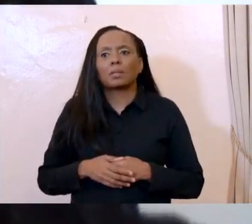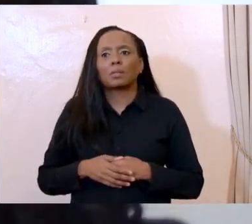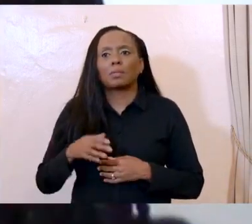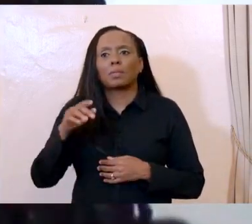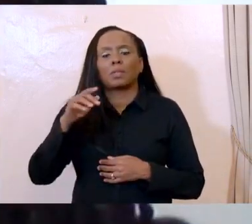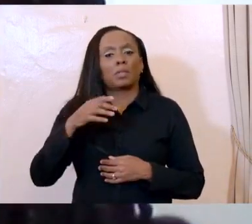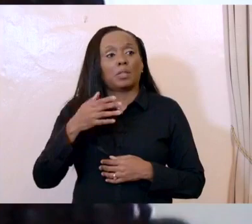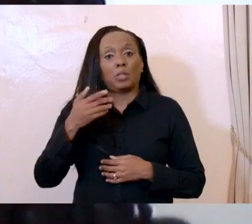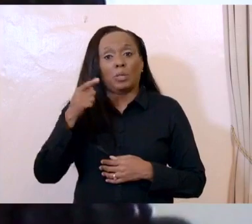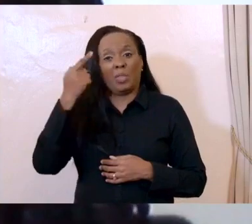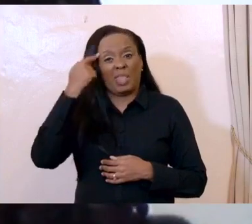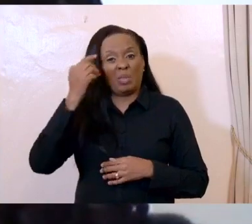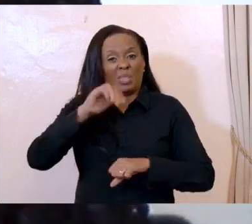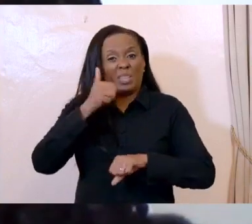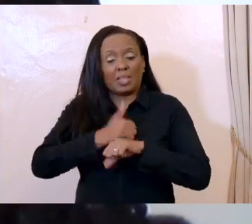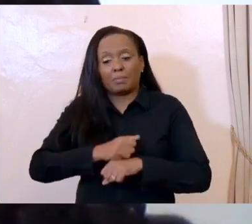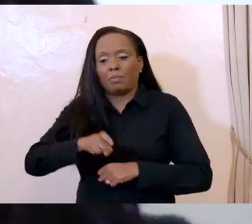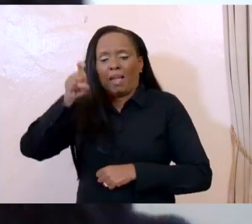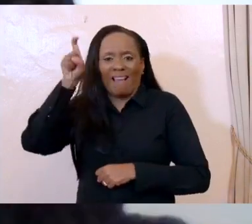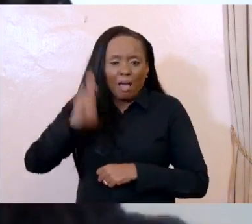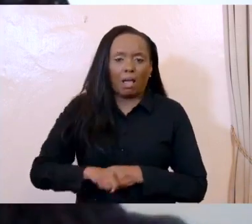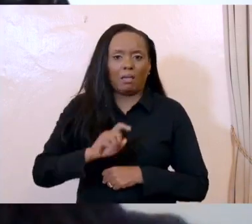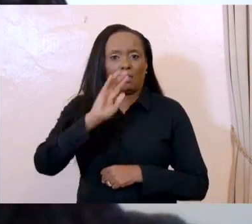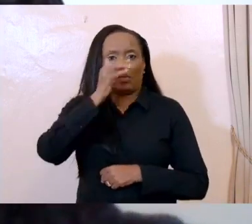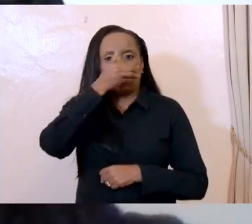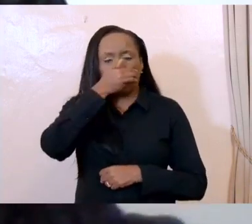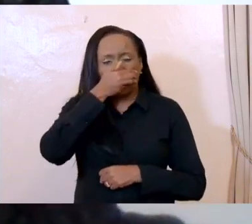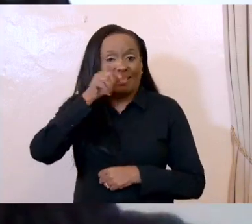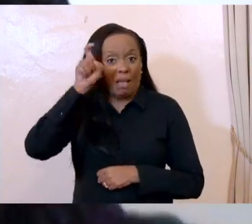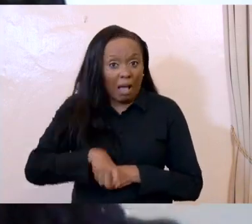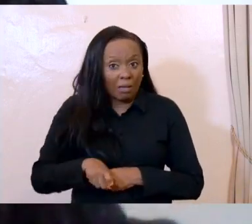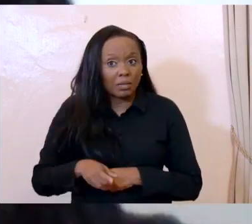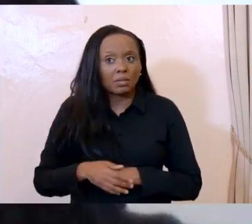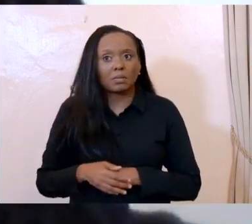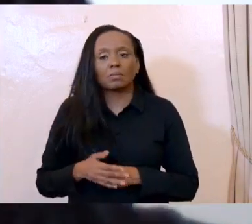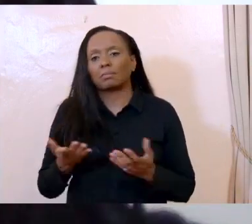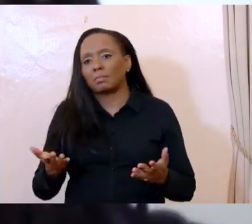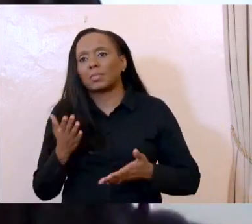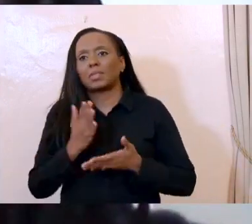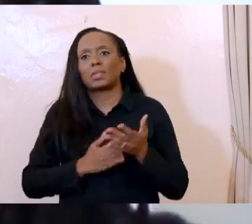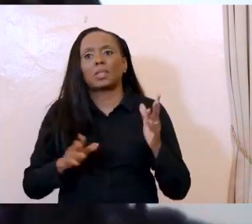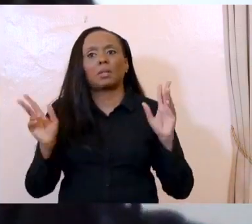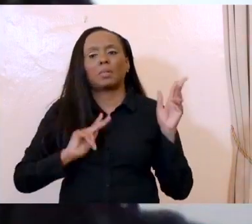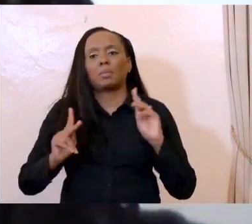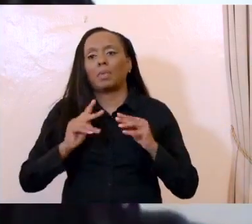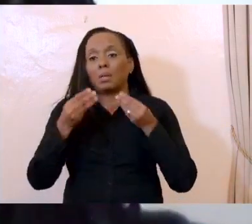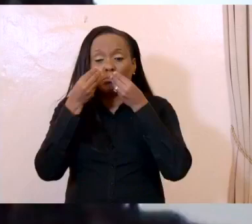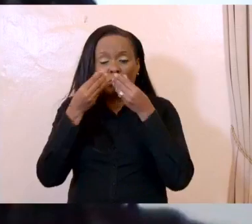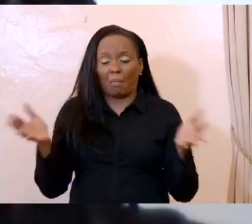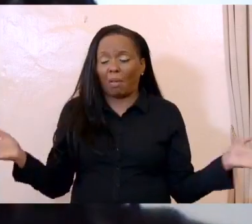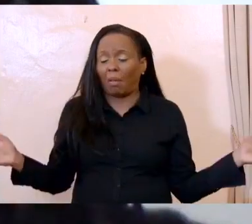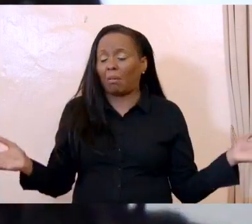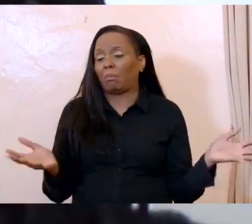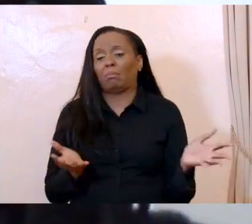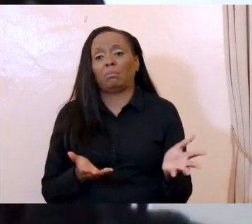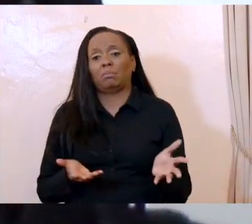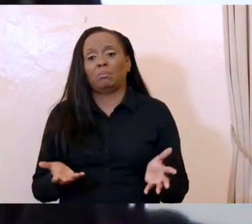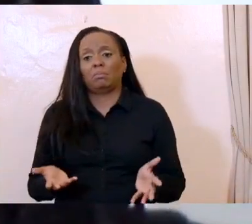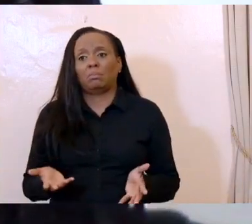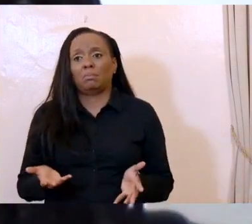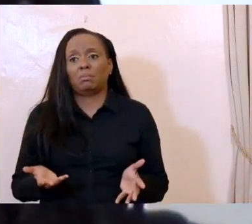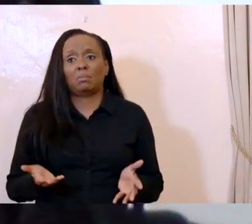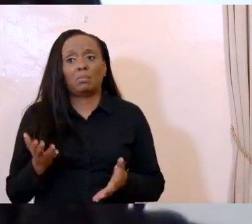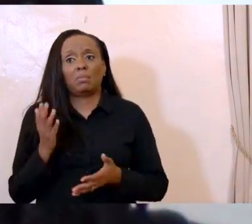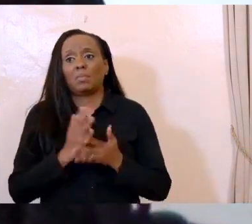wearing, seeing the fact that, the reality stands that there are some people who are ignoring the fact that authorities are asking them to